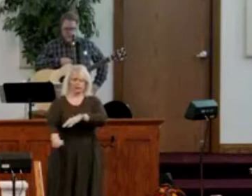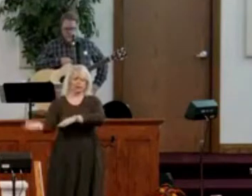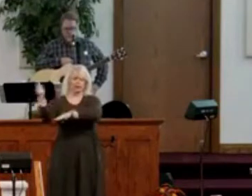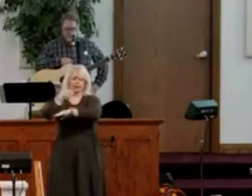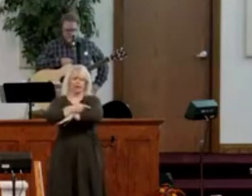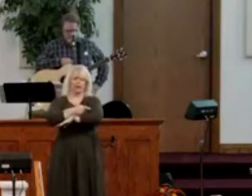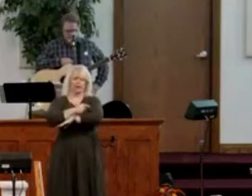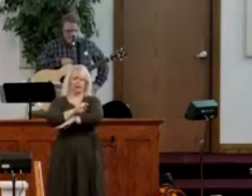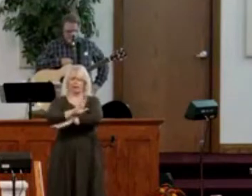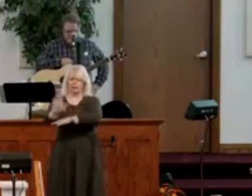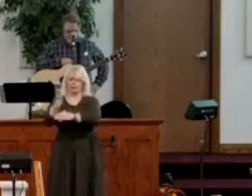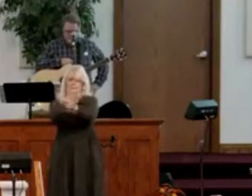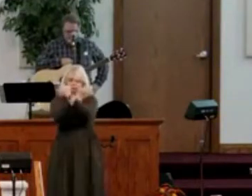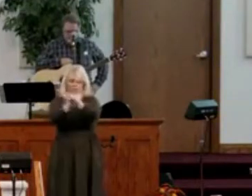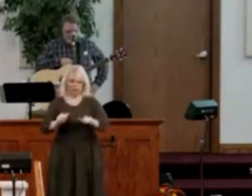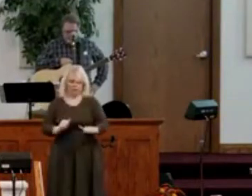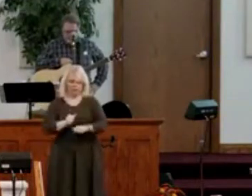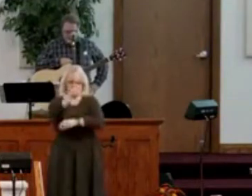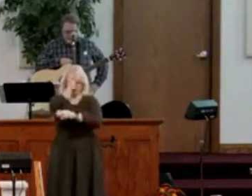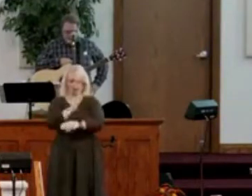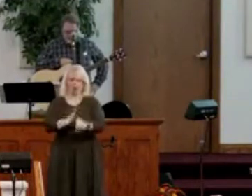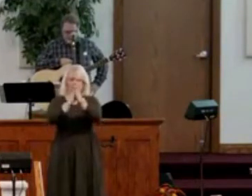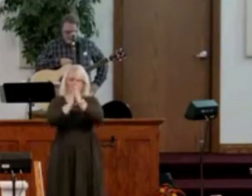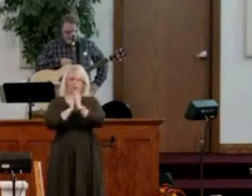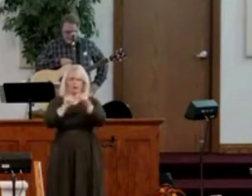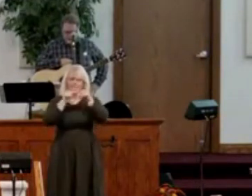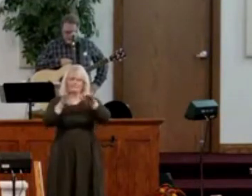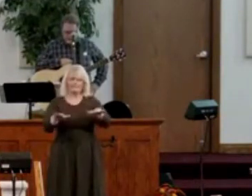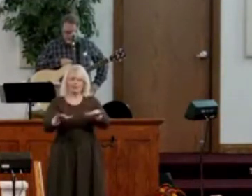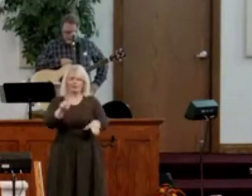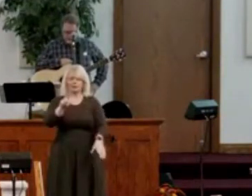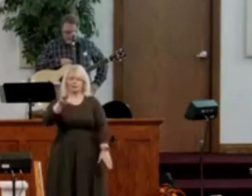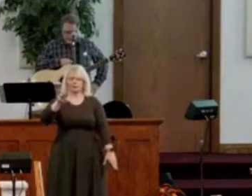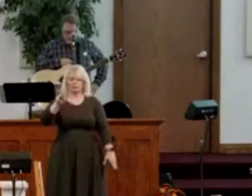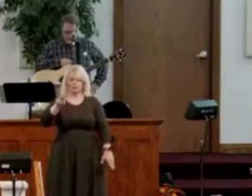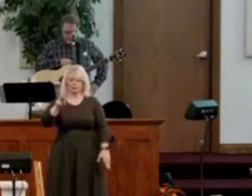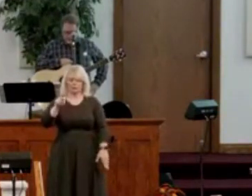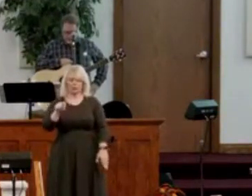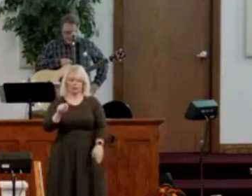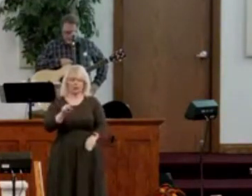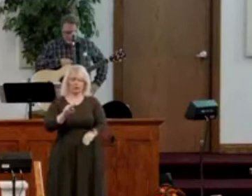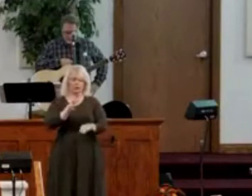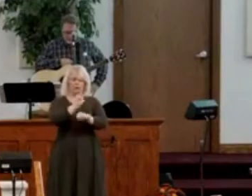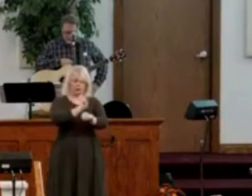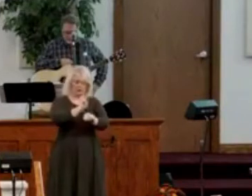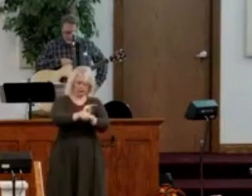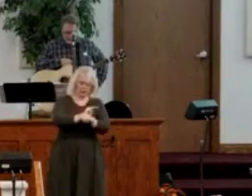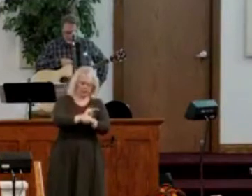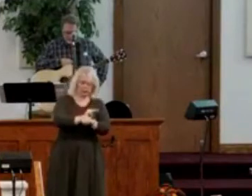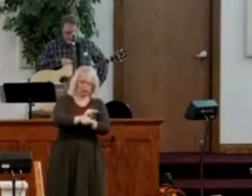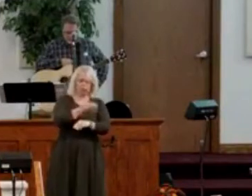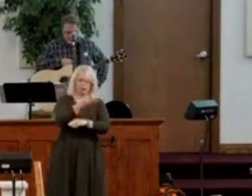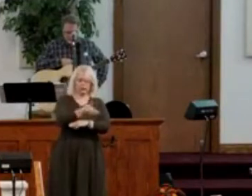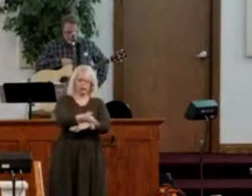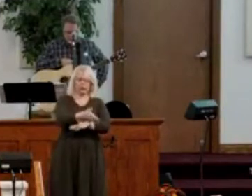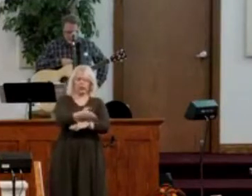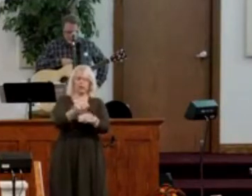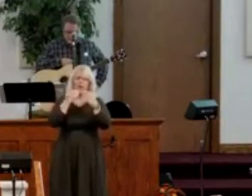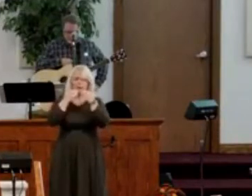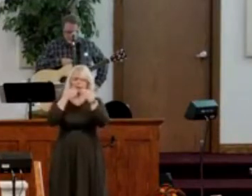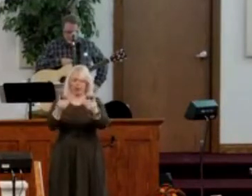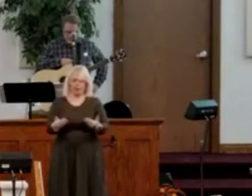their salvation. Now, God, we pray that you bless Kurt and the ministry, Wind River, Wyoming. We thank you for that